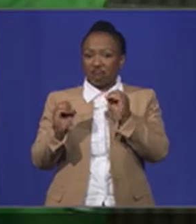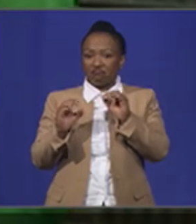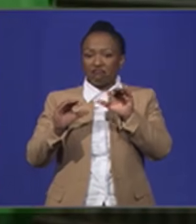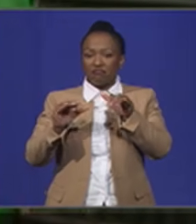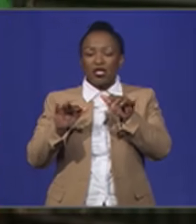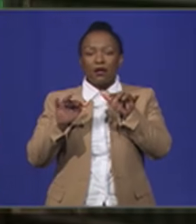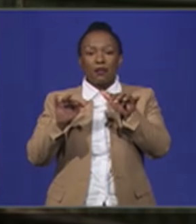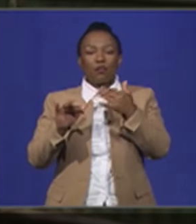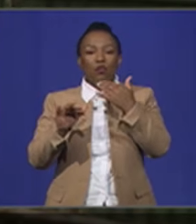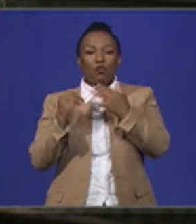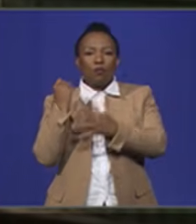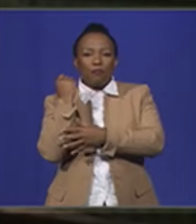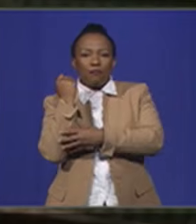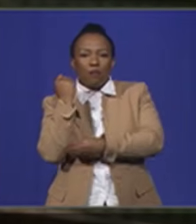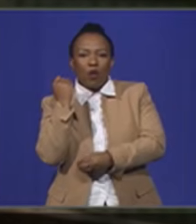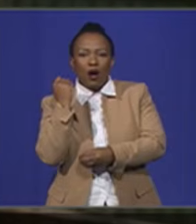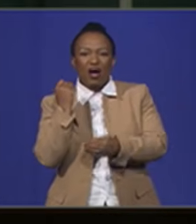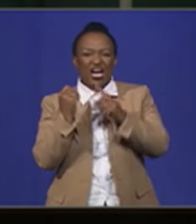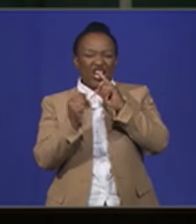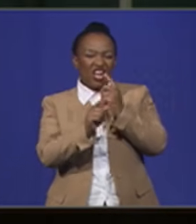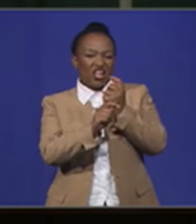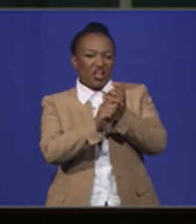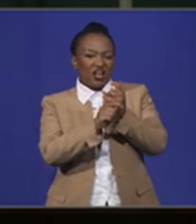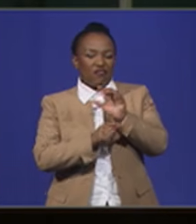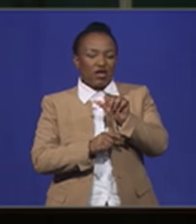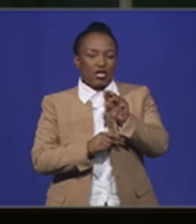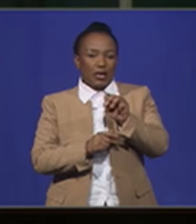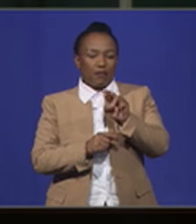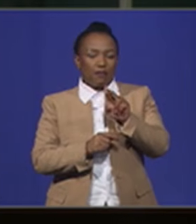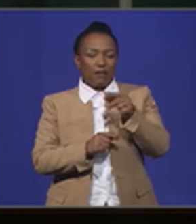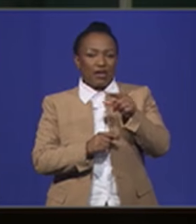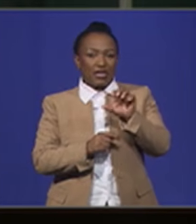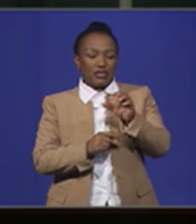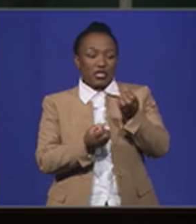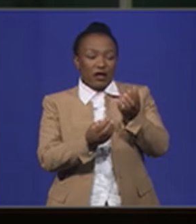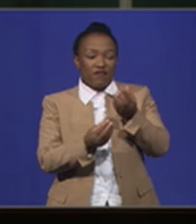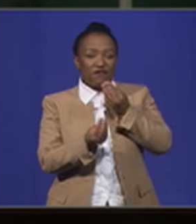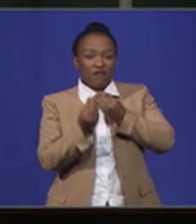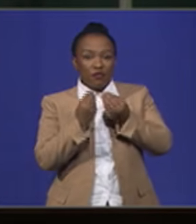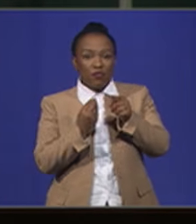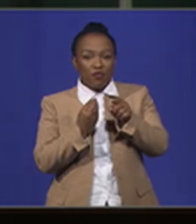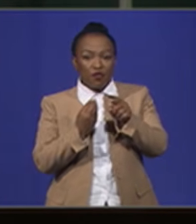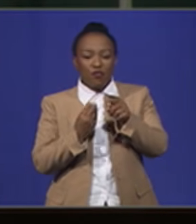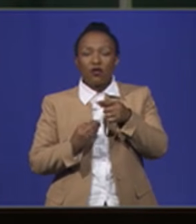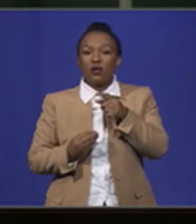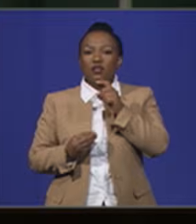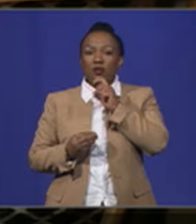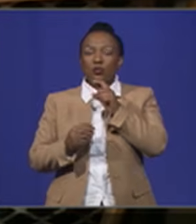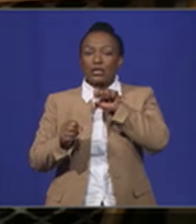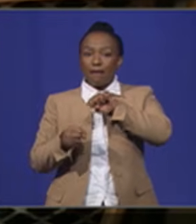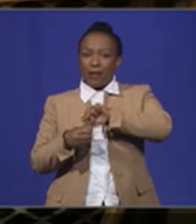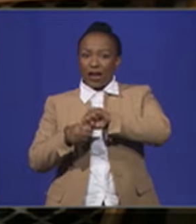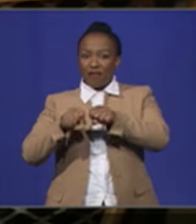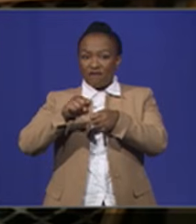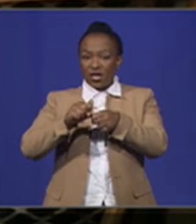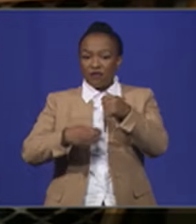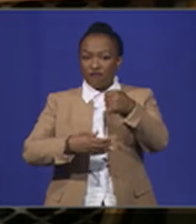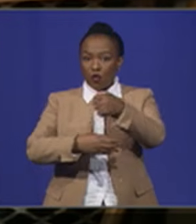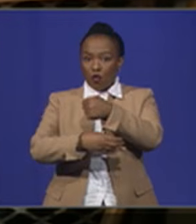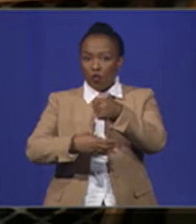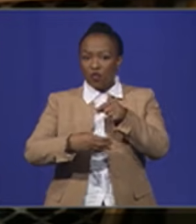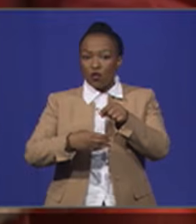ba ba kobodikhutshwane ba lefelo la Baipeila Cambridge ka dijo. Setheo se dirisa parafene go apaya segolobogolo jaaka fa setla